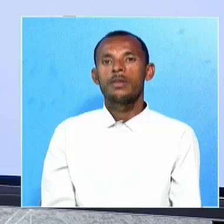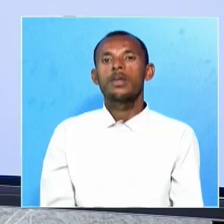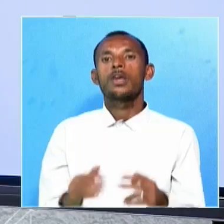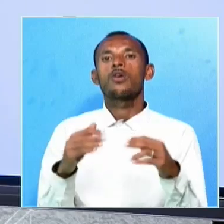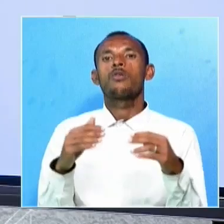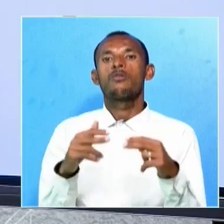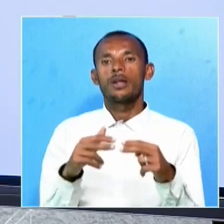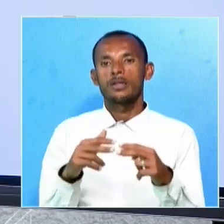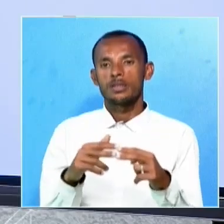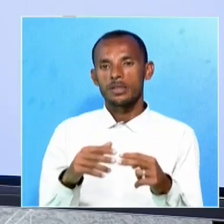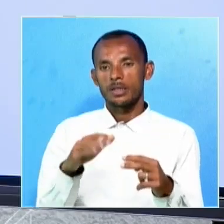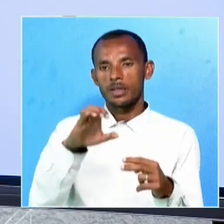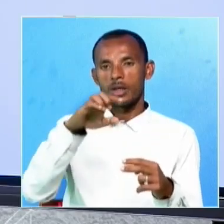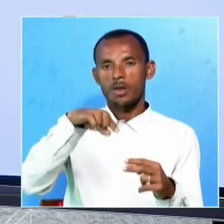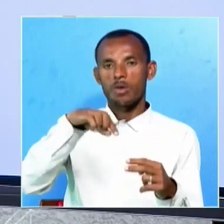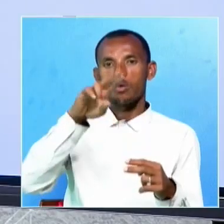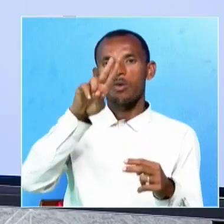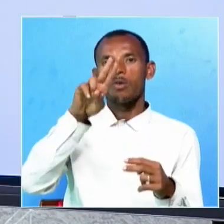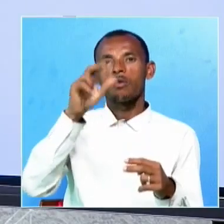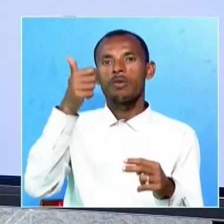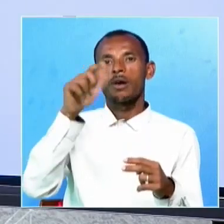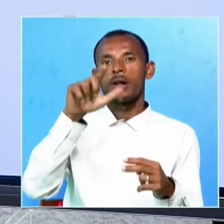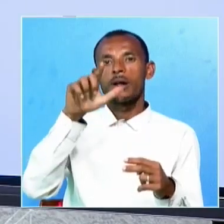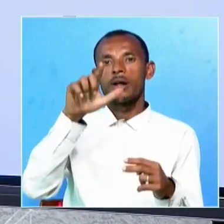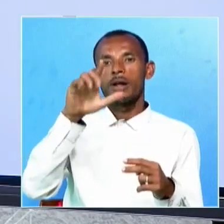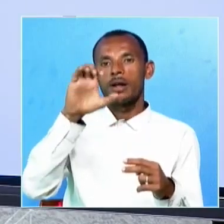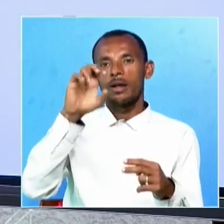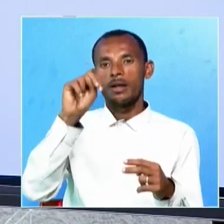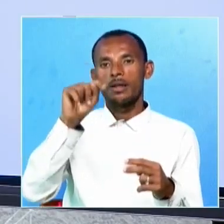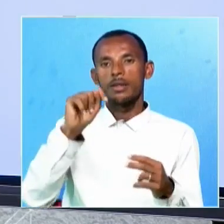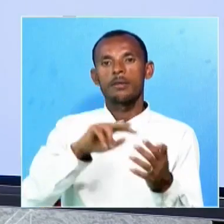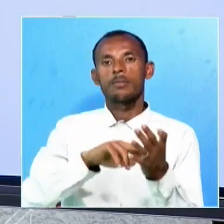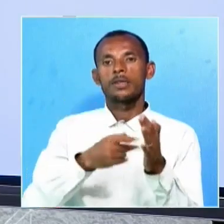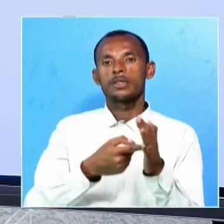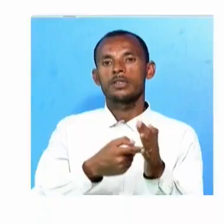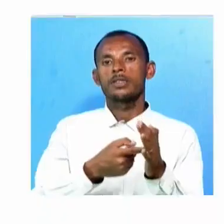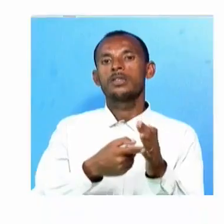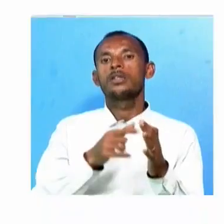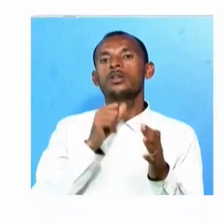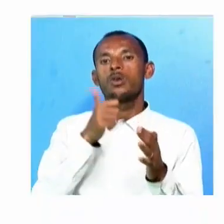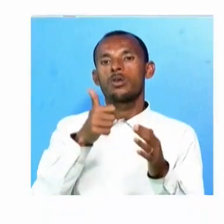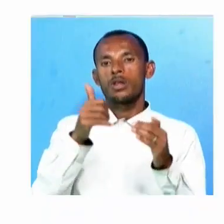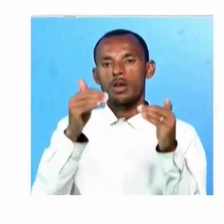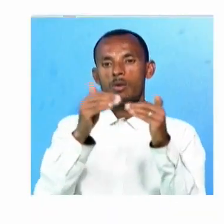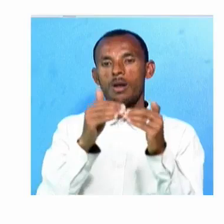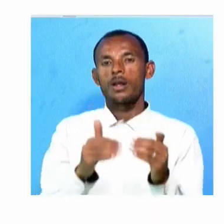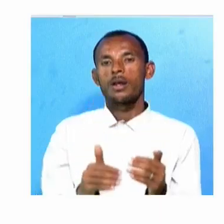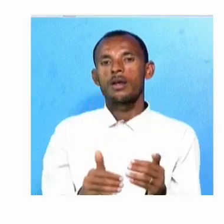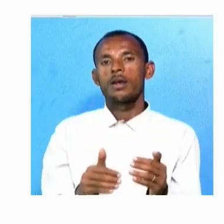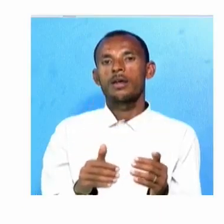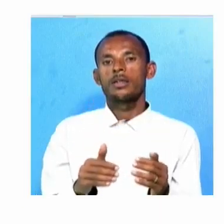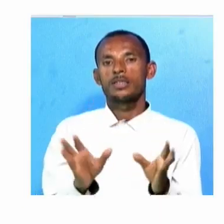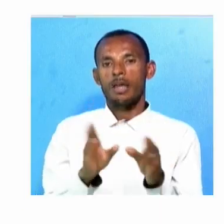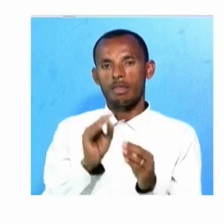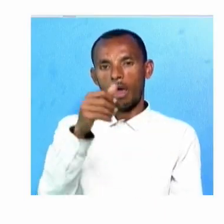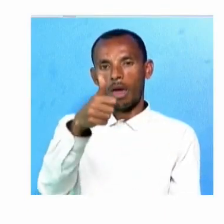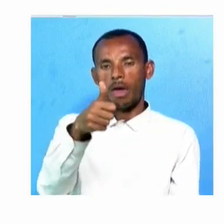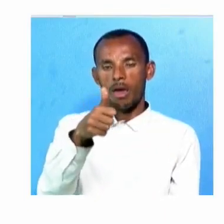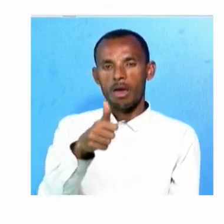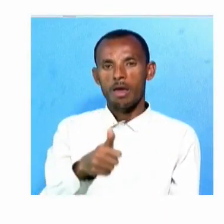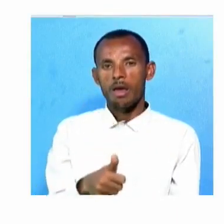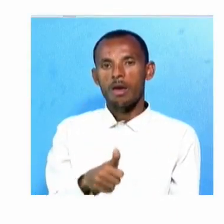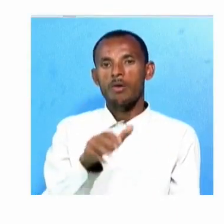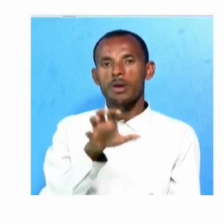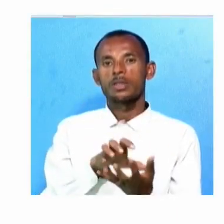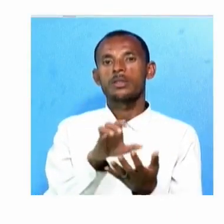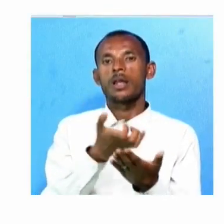equivalence does not imply equal sets. Let's see this for example. If you take set A contains